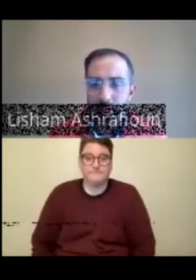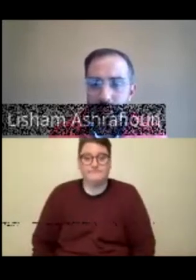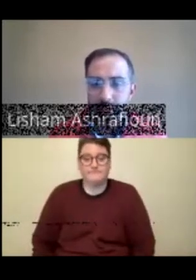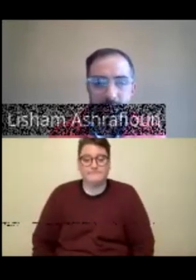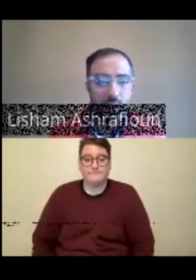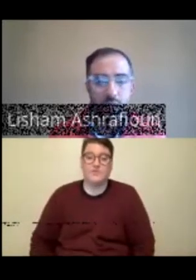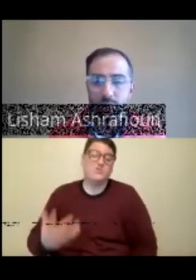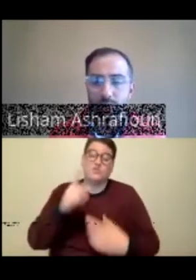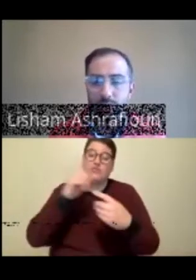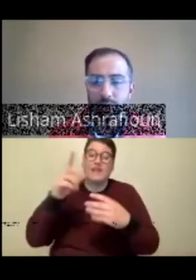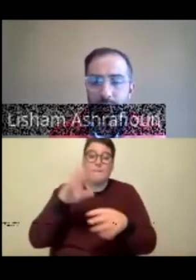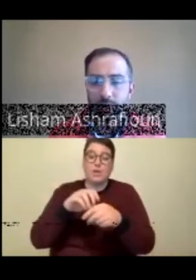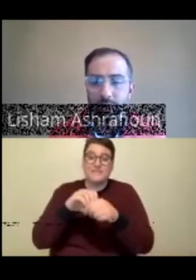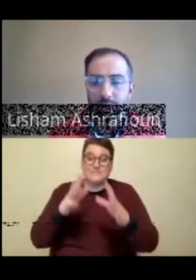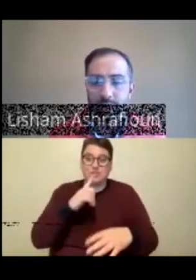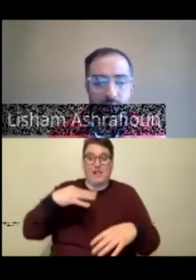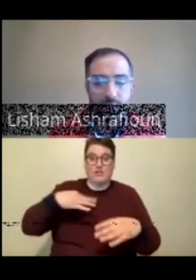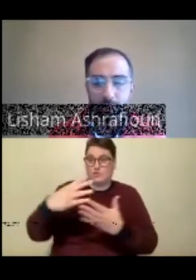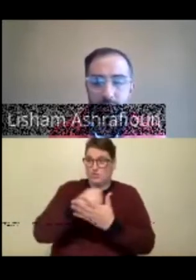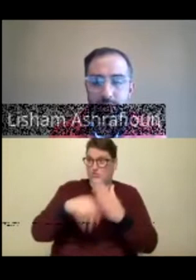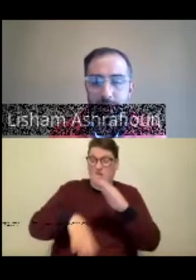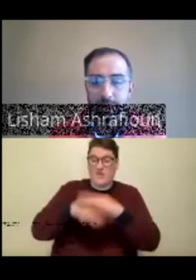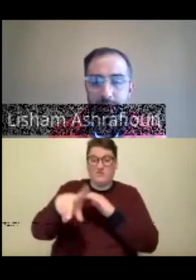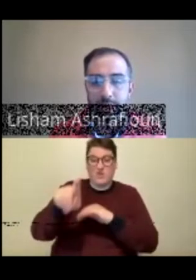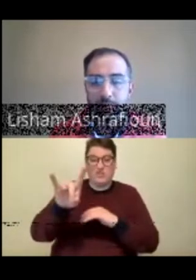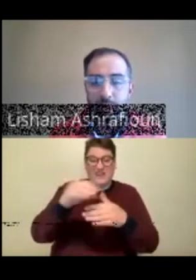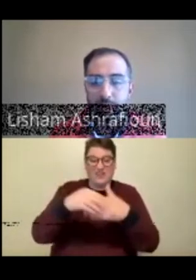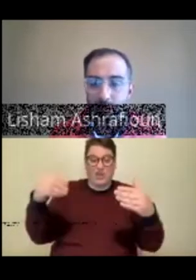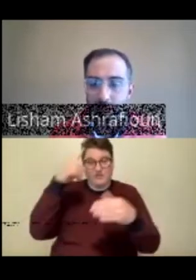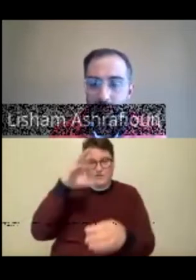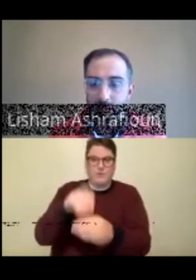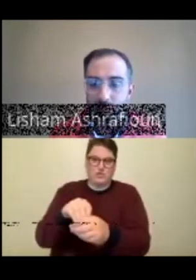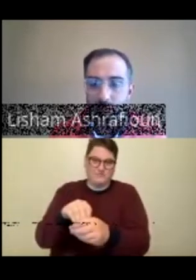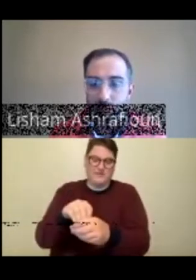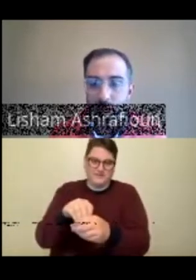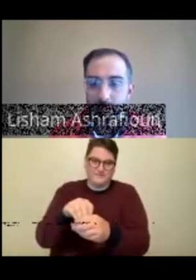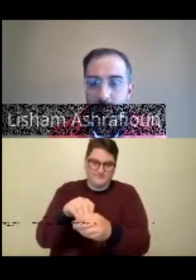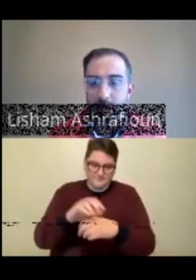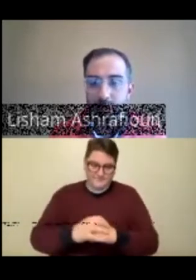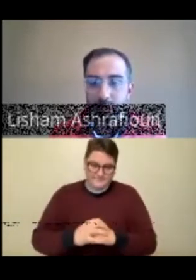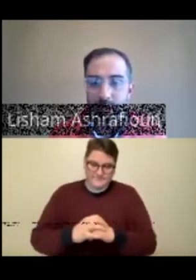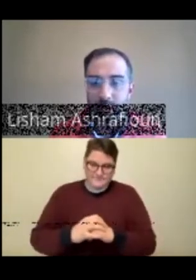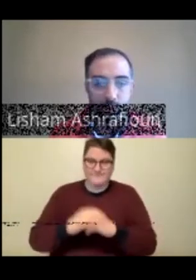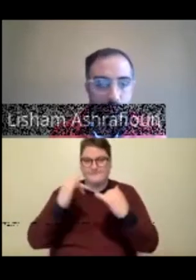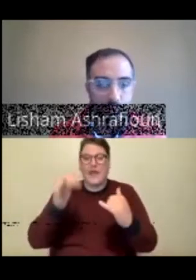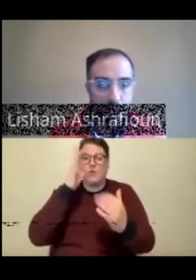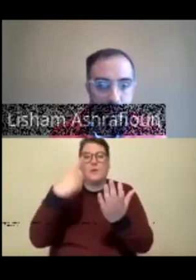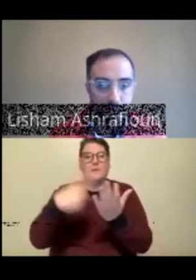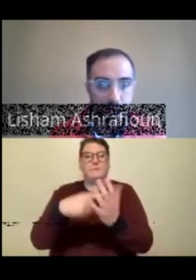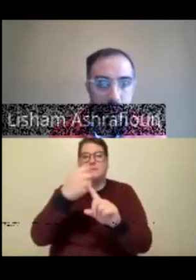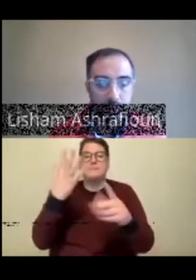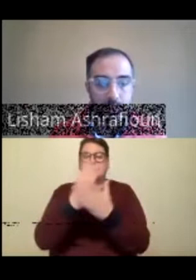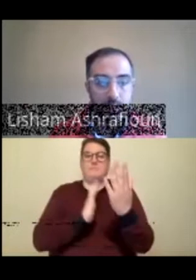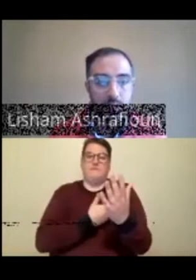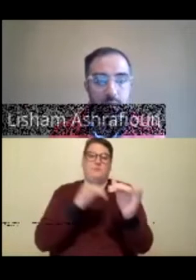basically, participants are eligible to earn up to $180 for participating. And then I'll get into some of the measures as I go through the